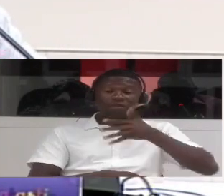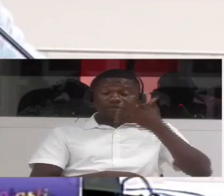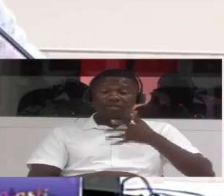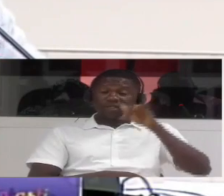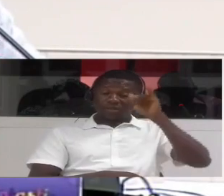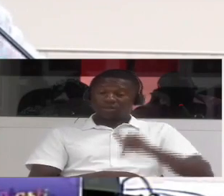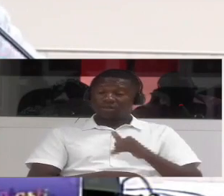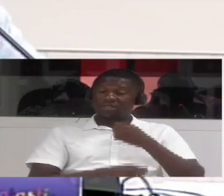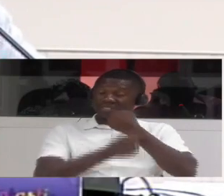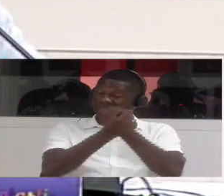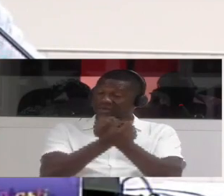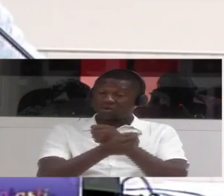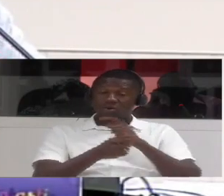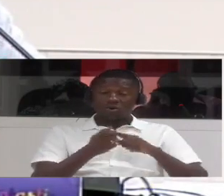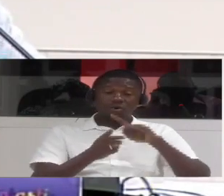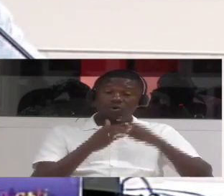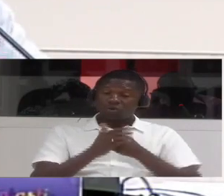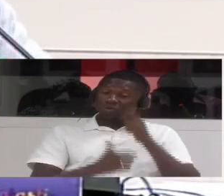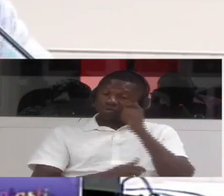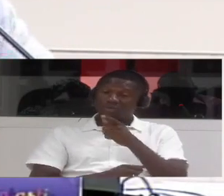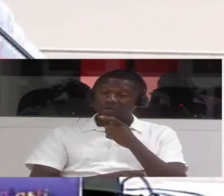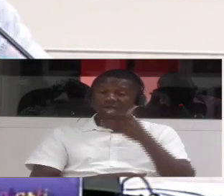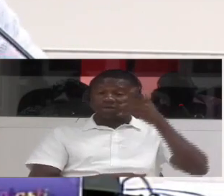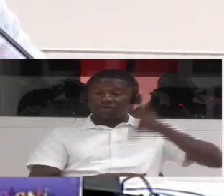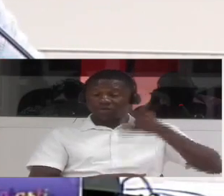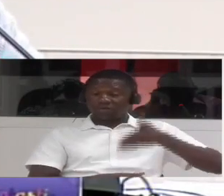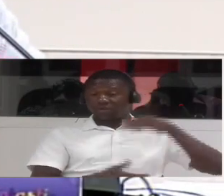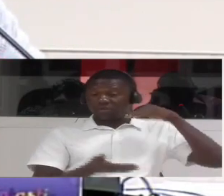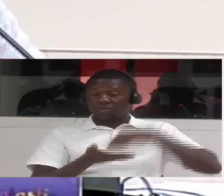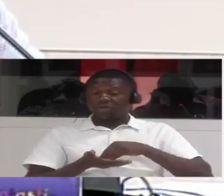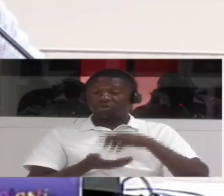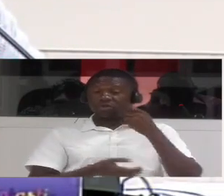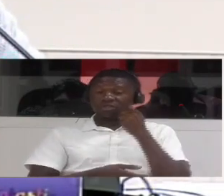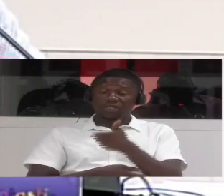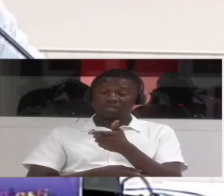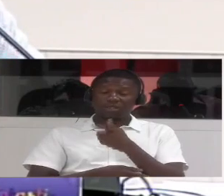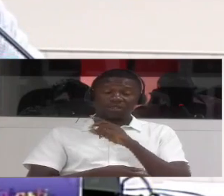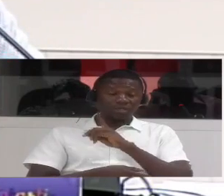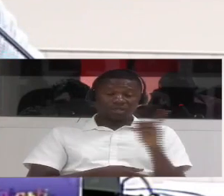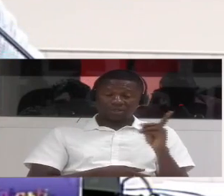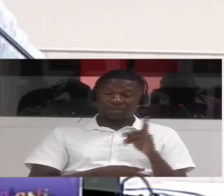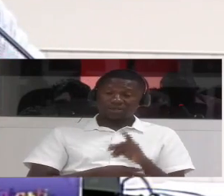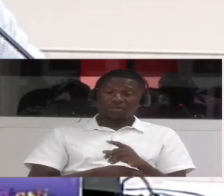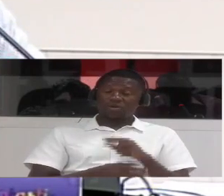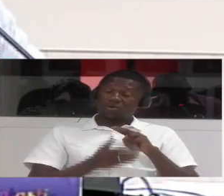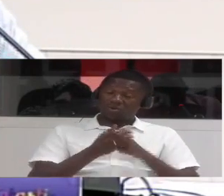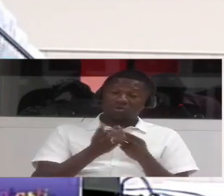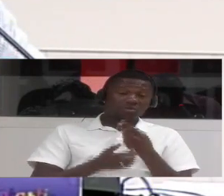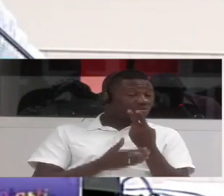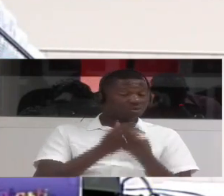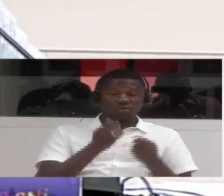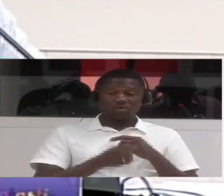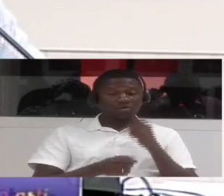a fine of 3 million, or at the discretion of the court, you can both be fined and jailed.